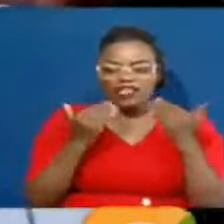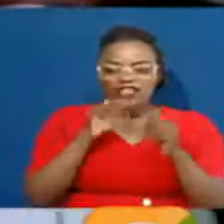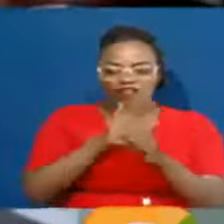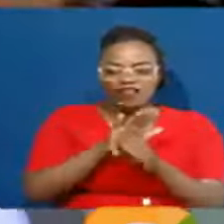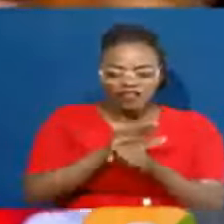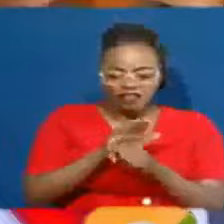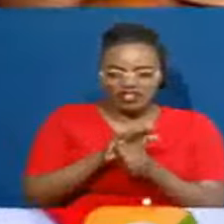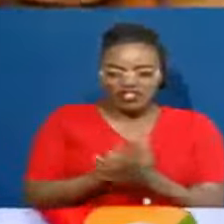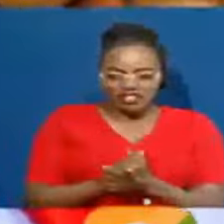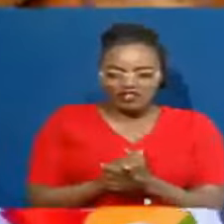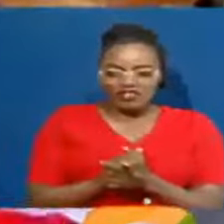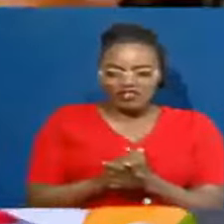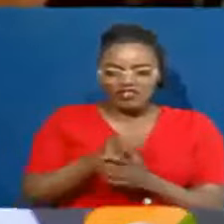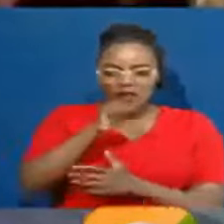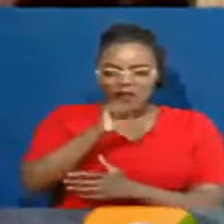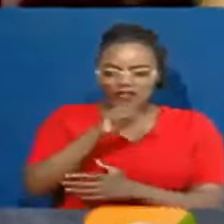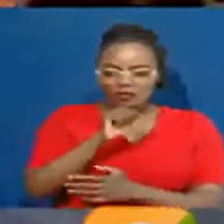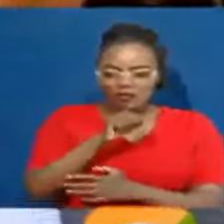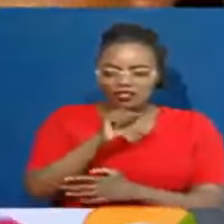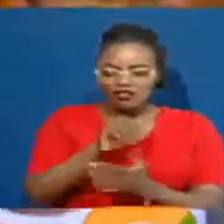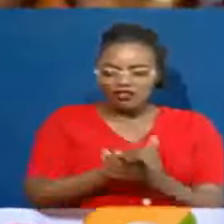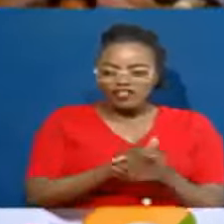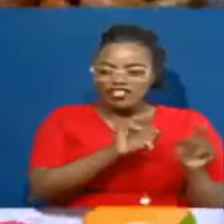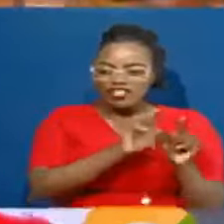Thank you very much.